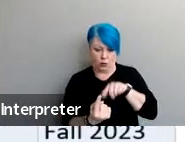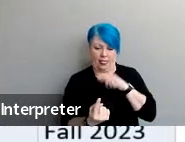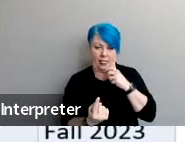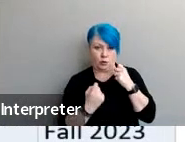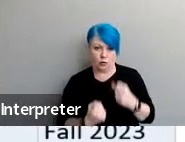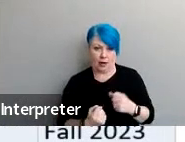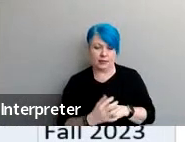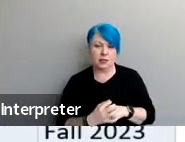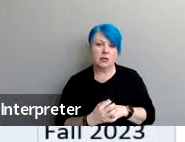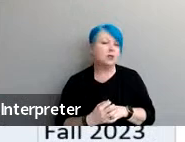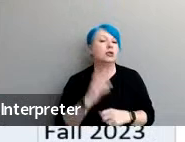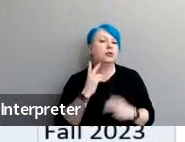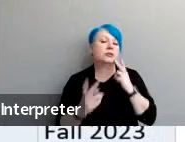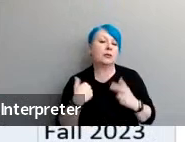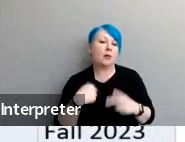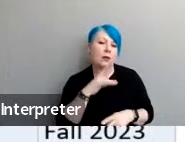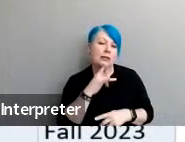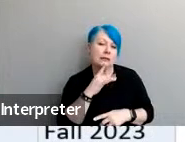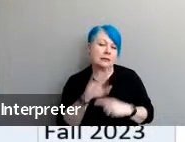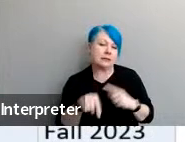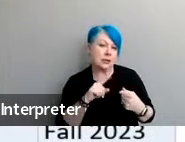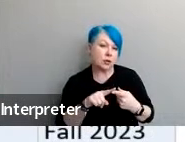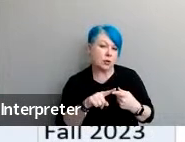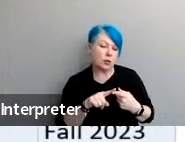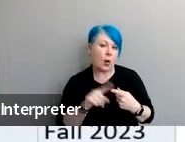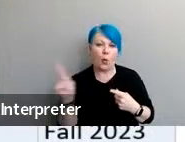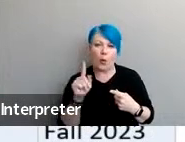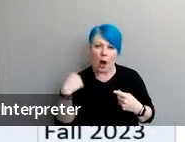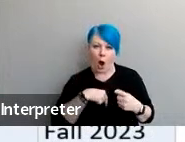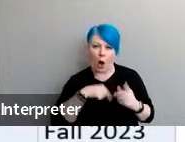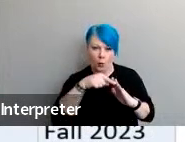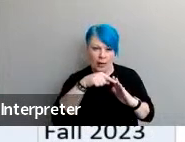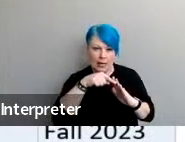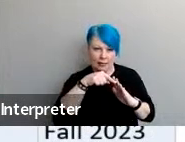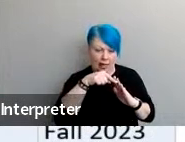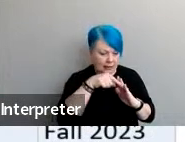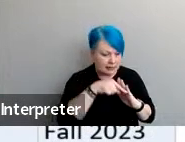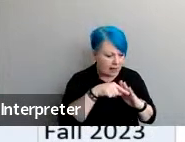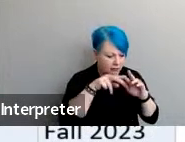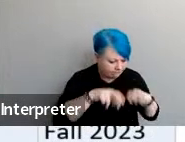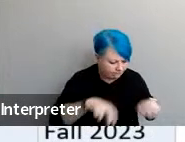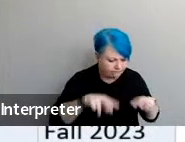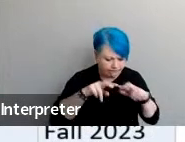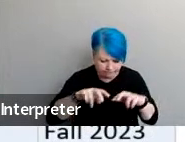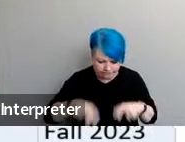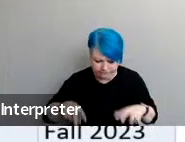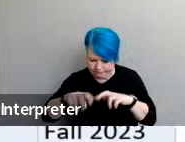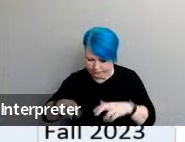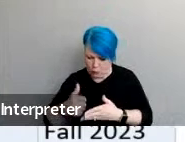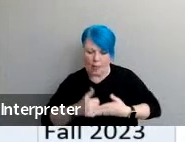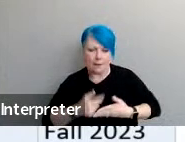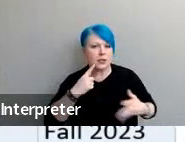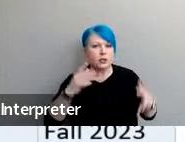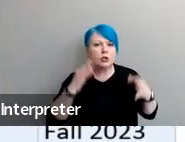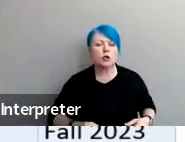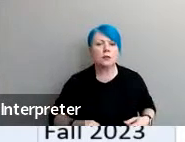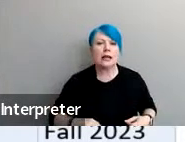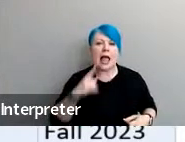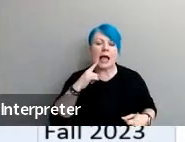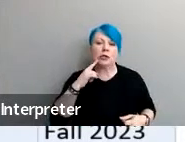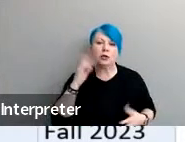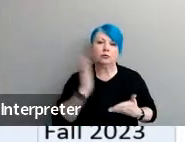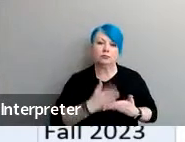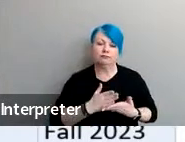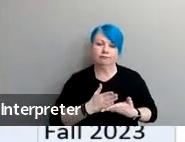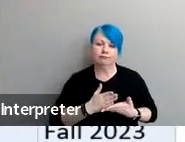when we really speak to where are we delving into to determine and to disrupt